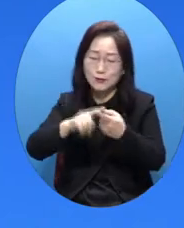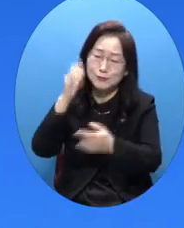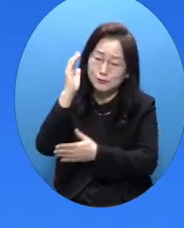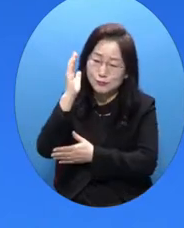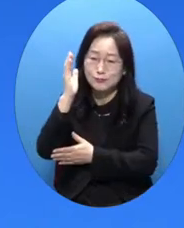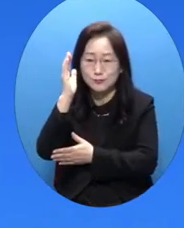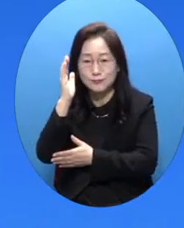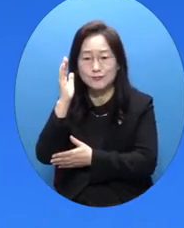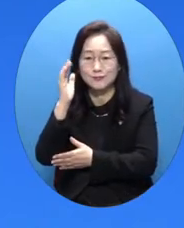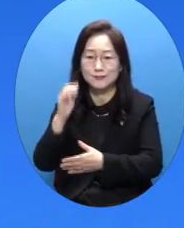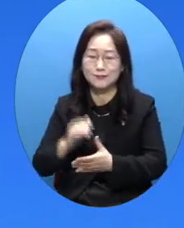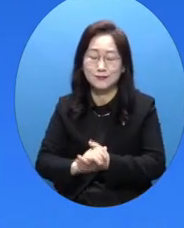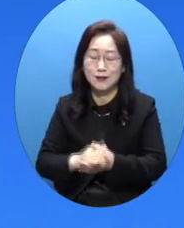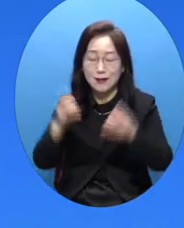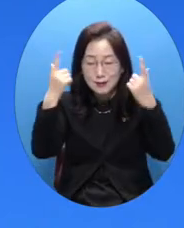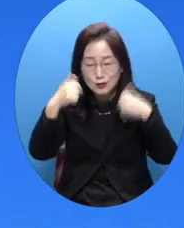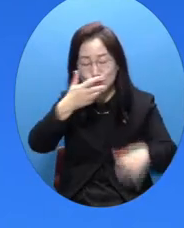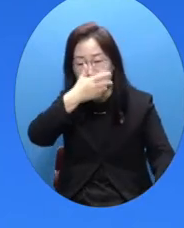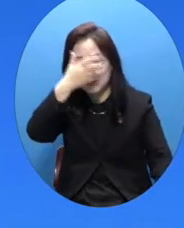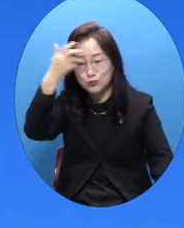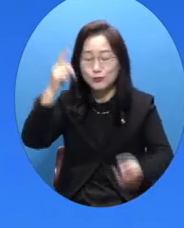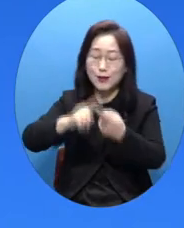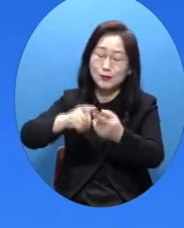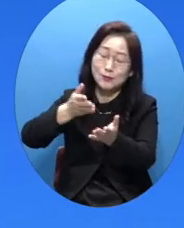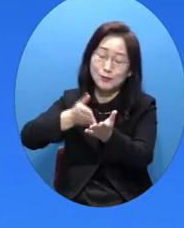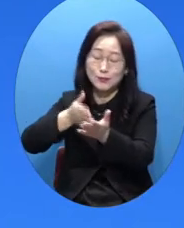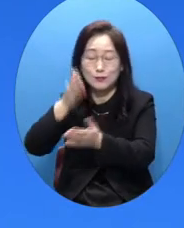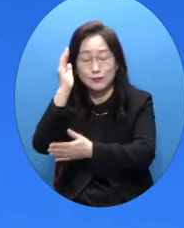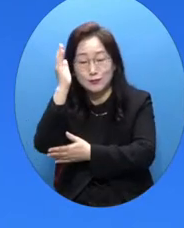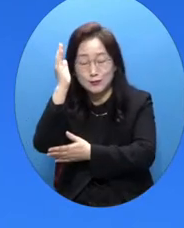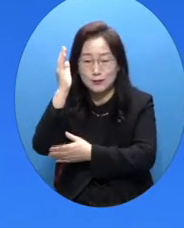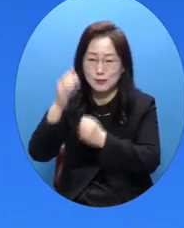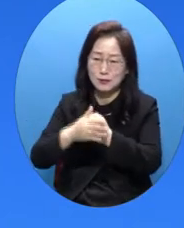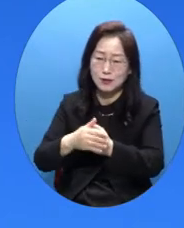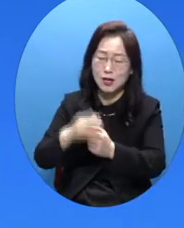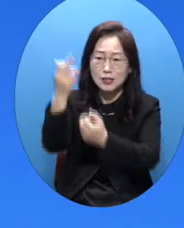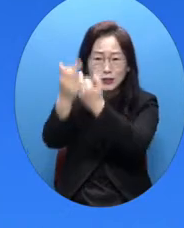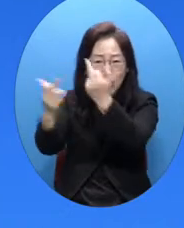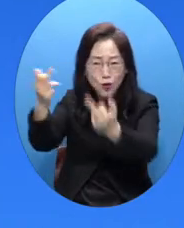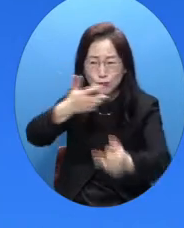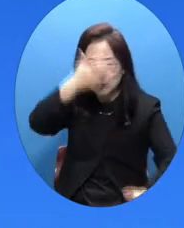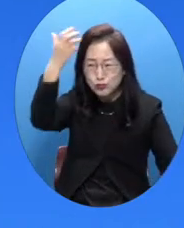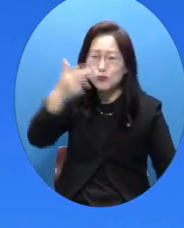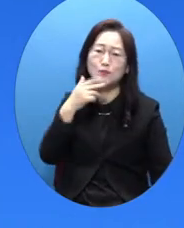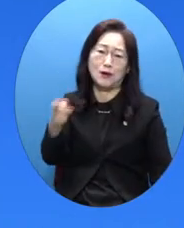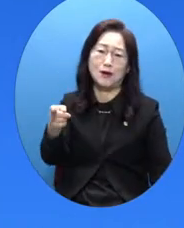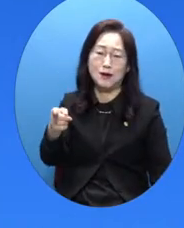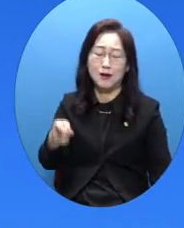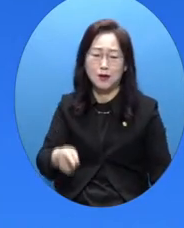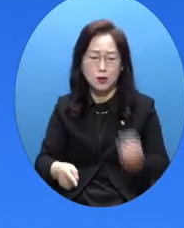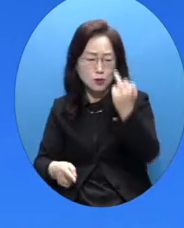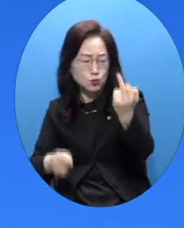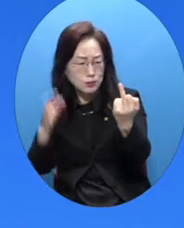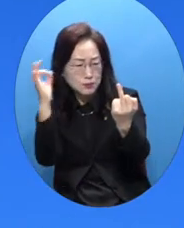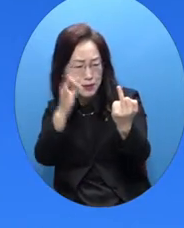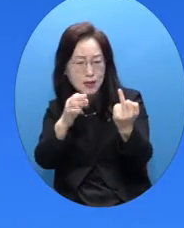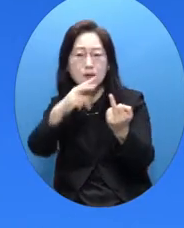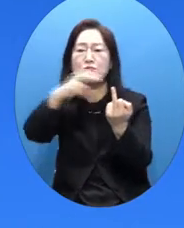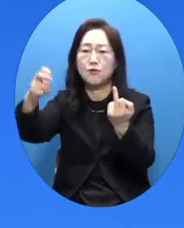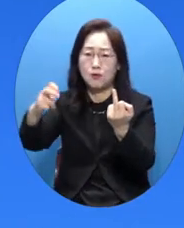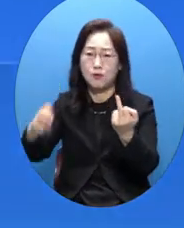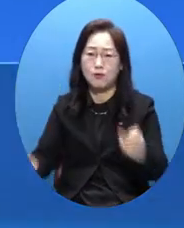dream he always talk about his dream his brothers who lived without any dreams hated